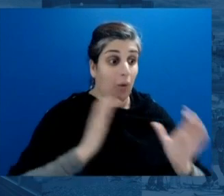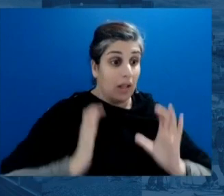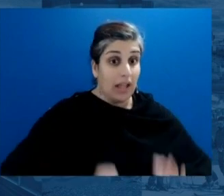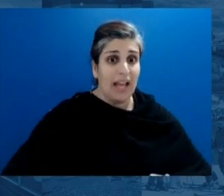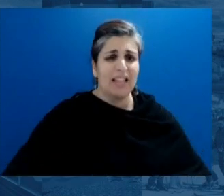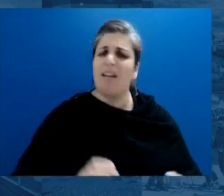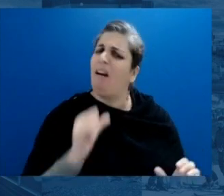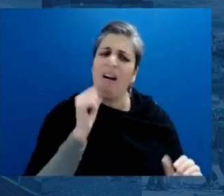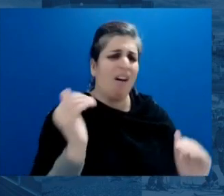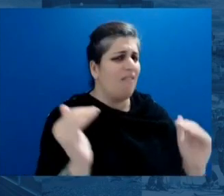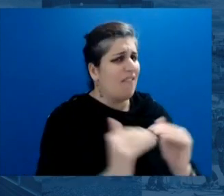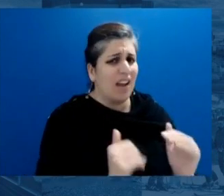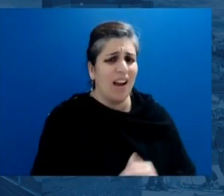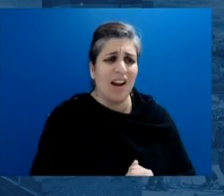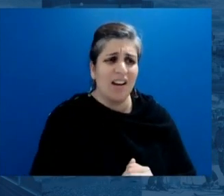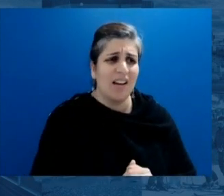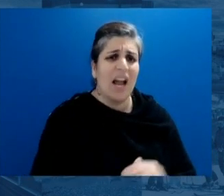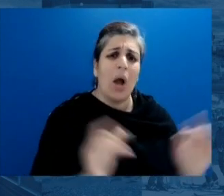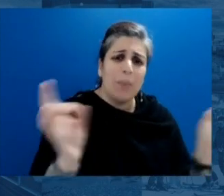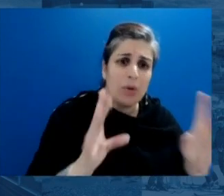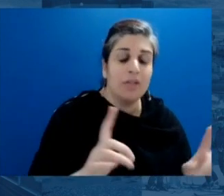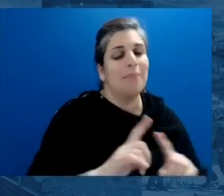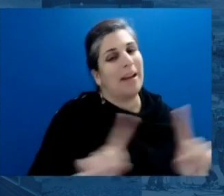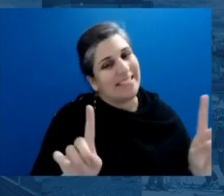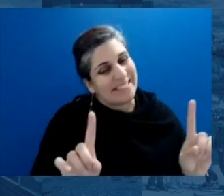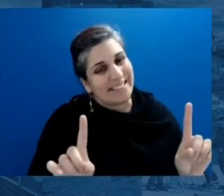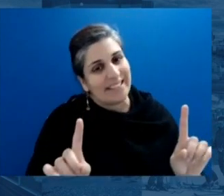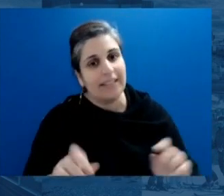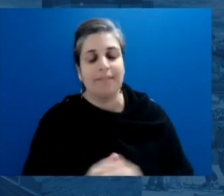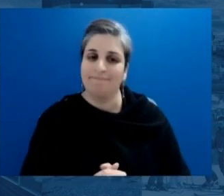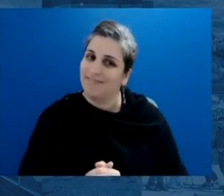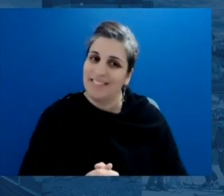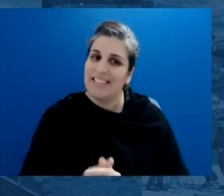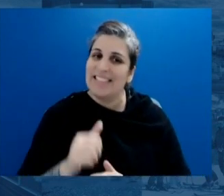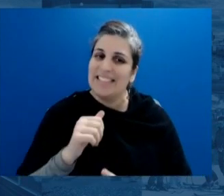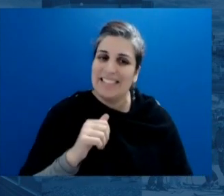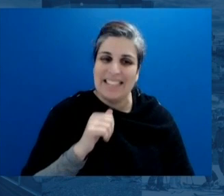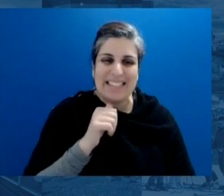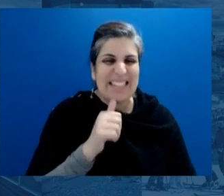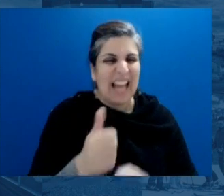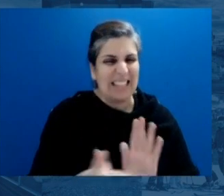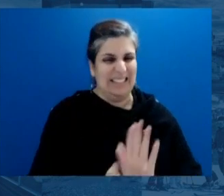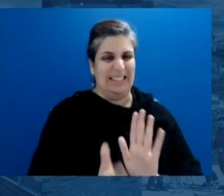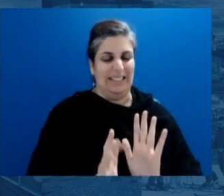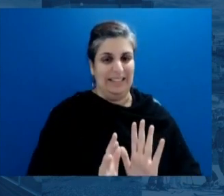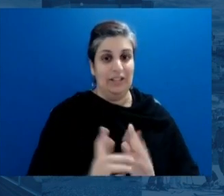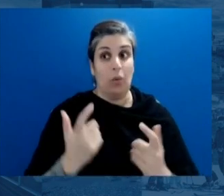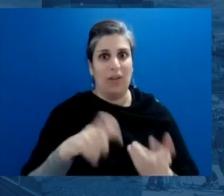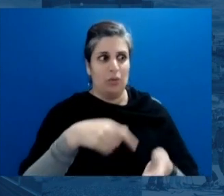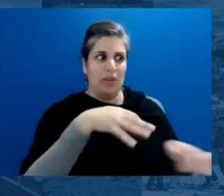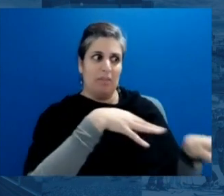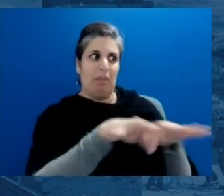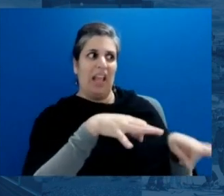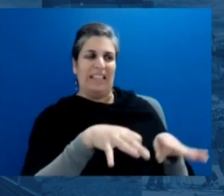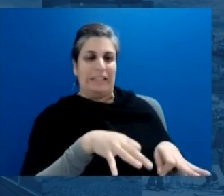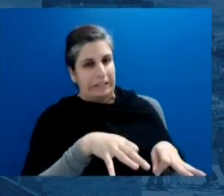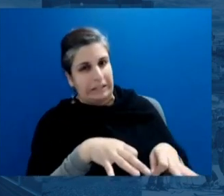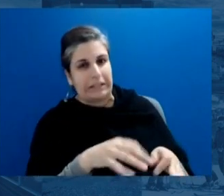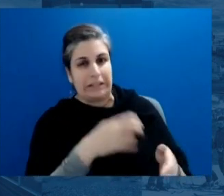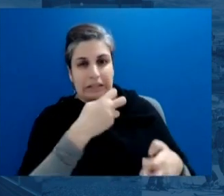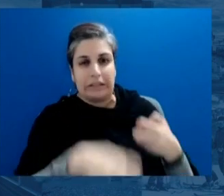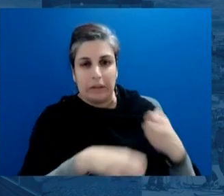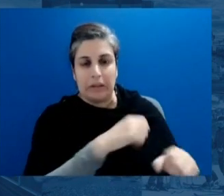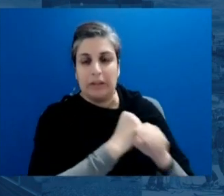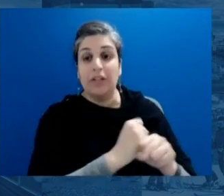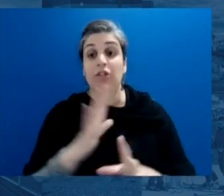in New York. We have to explain that the laws on the books fail to protect them. So even New York's existing consumer protection law,